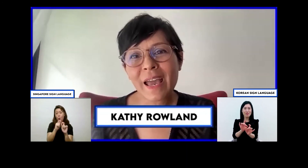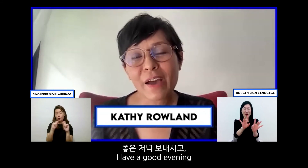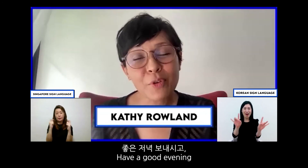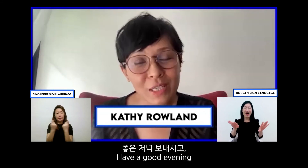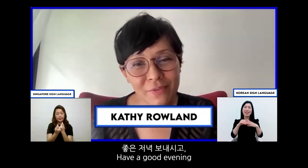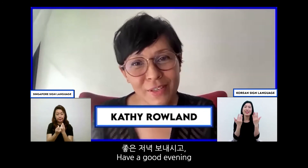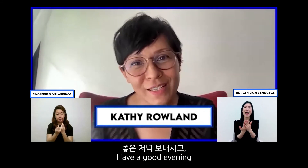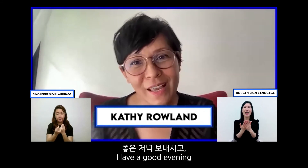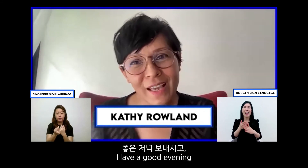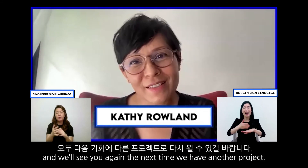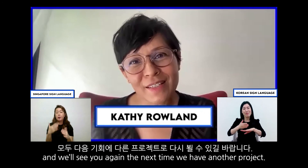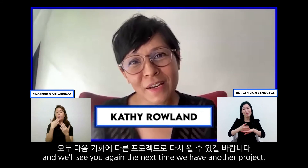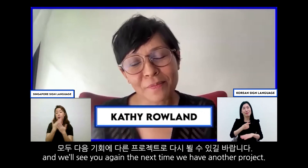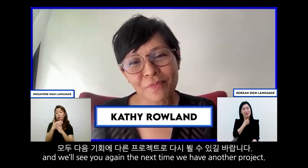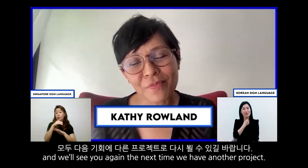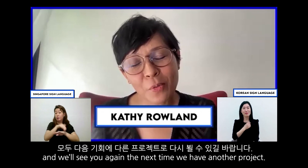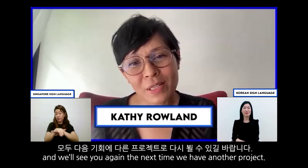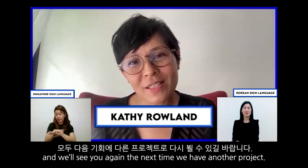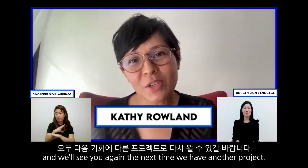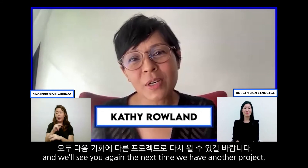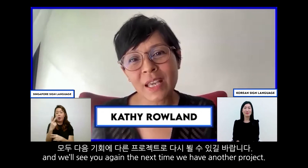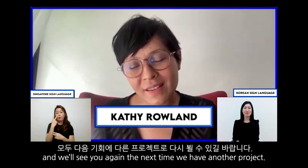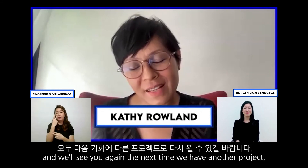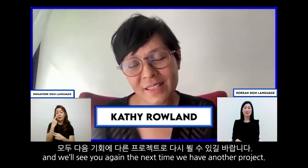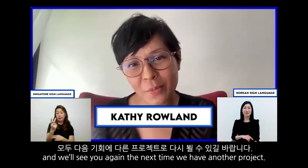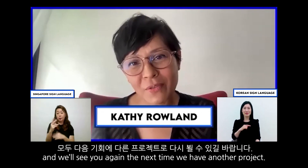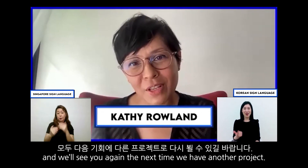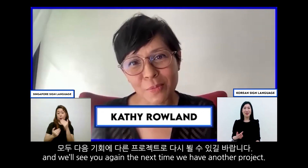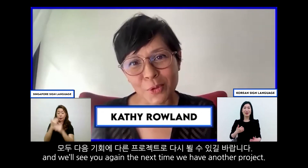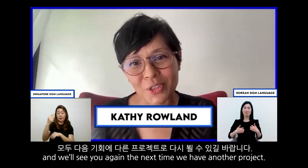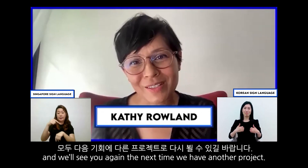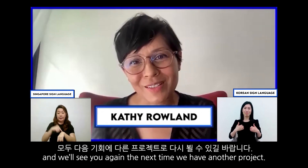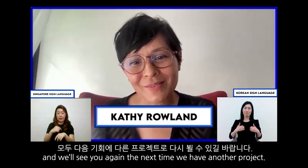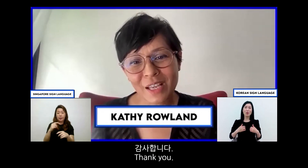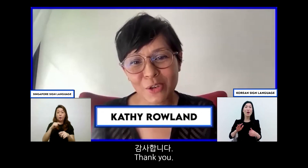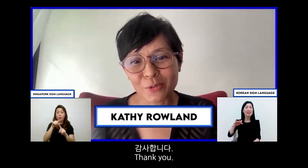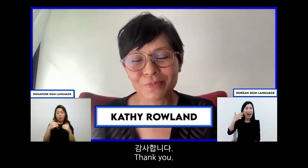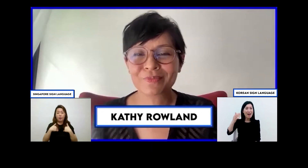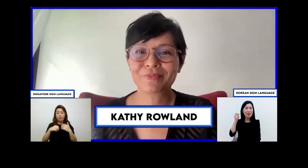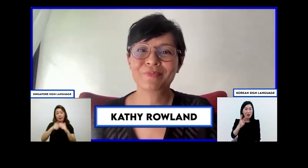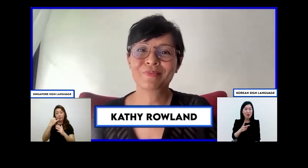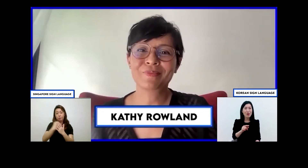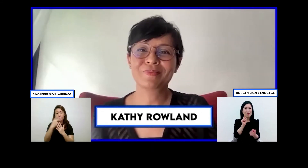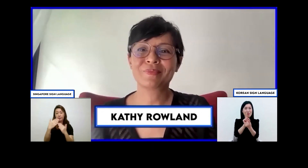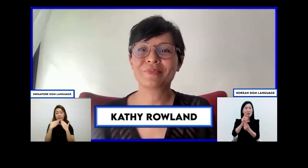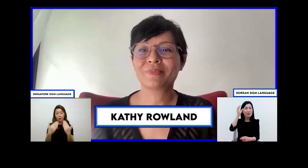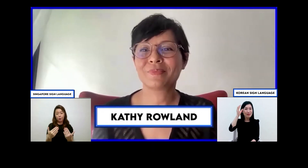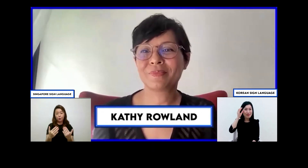Have a good evening, and we'll see you again the next time we have another project. Thank you.